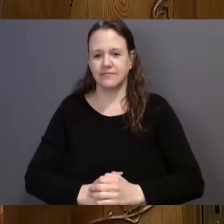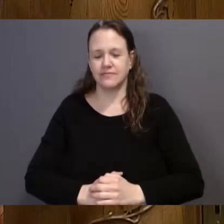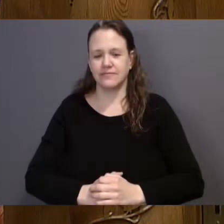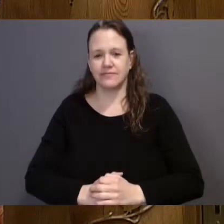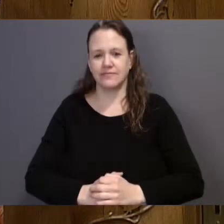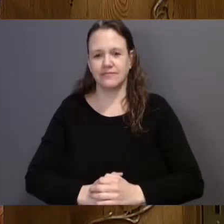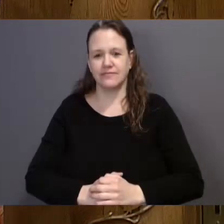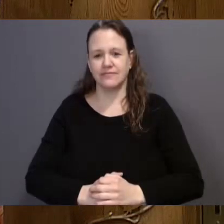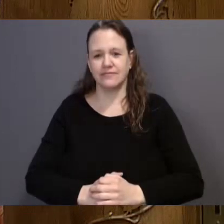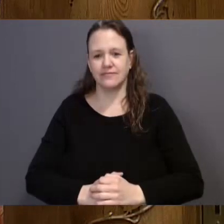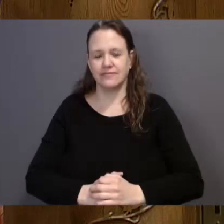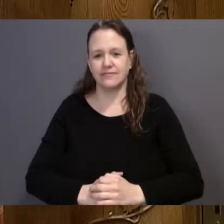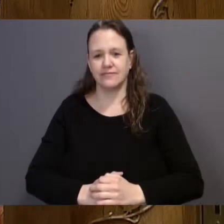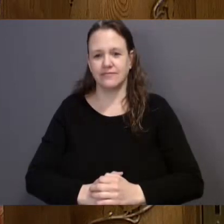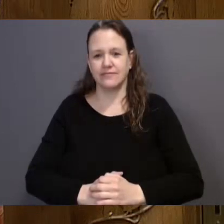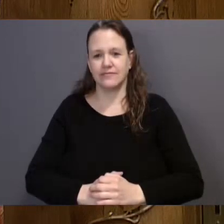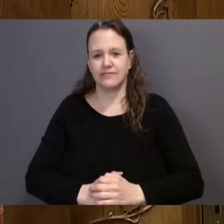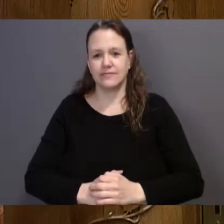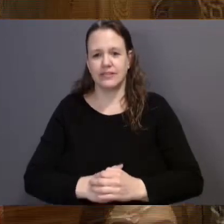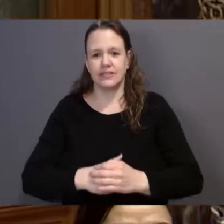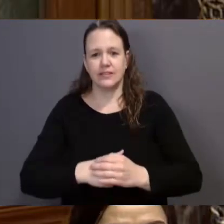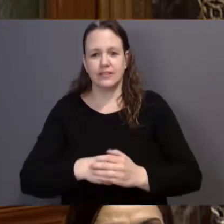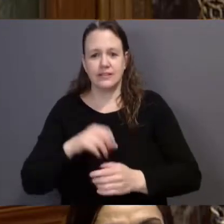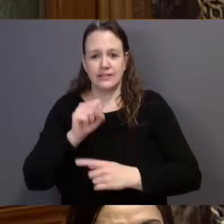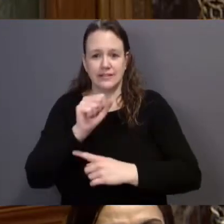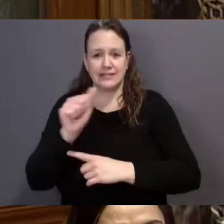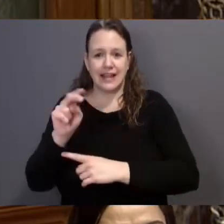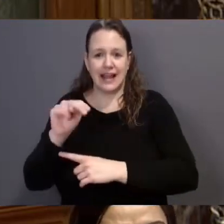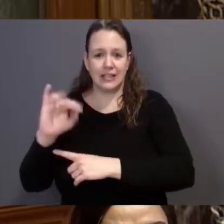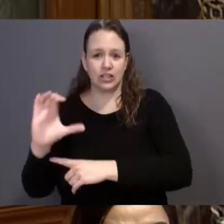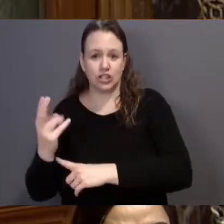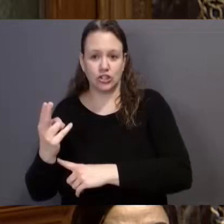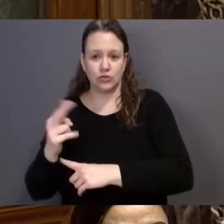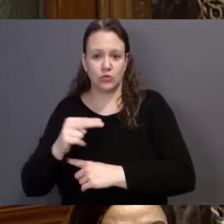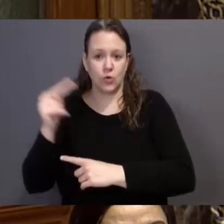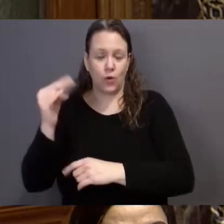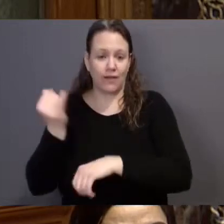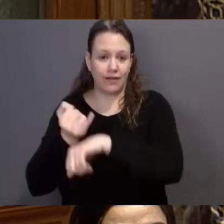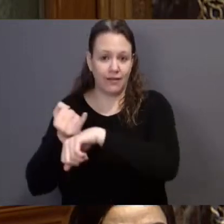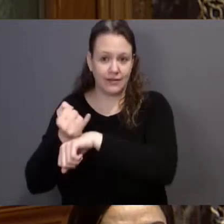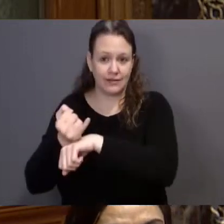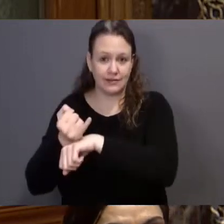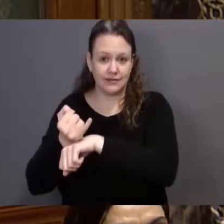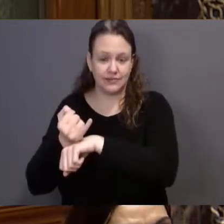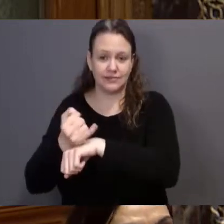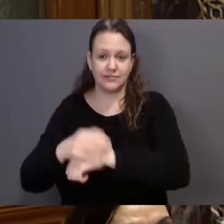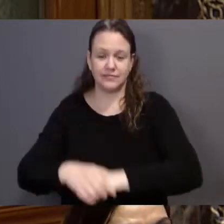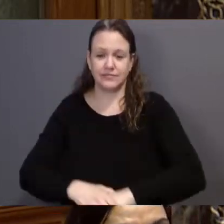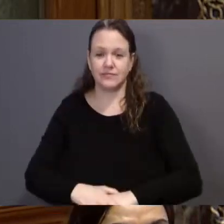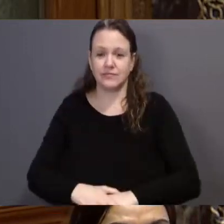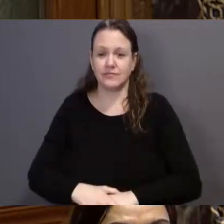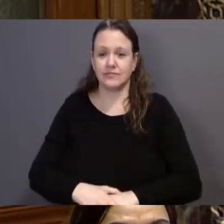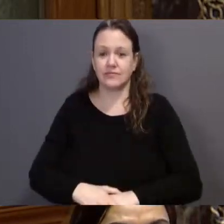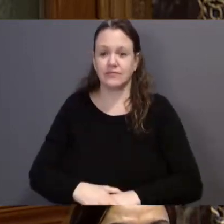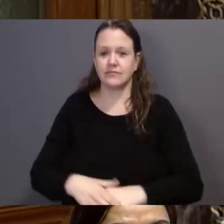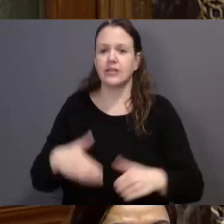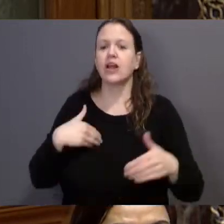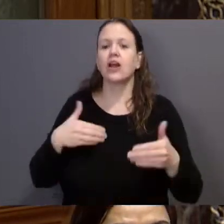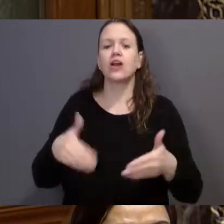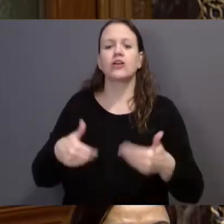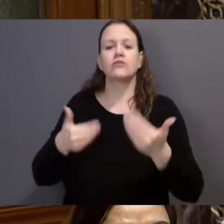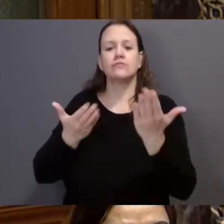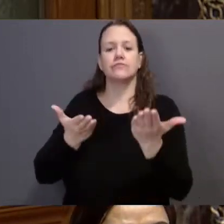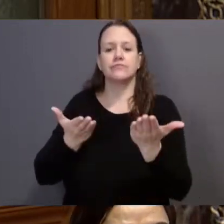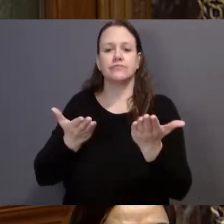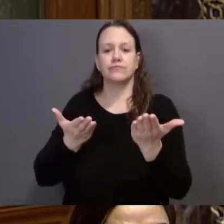Member for Saanich North and Islands. Thank you, Mr. Speaker. I move that a bill entitled the Correction Statutes Amendment Act 2024, of which notice has been